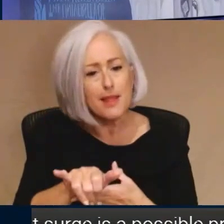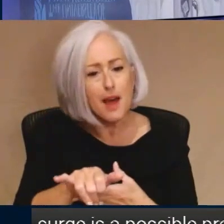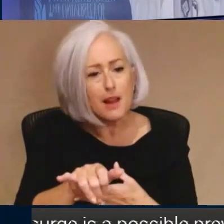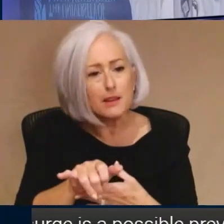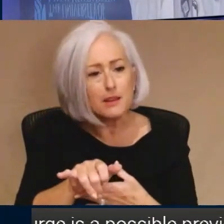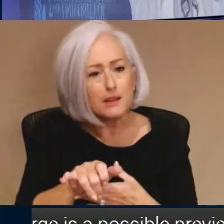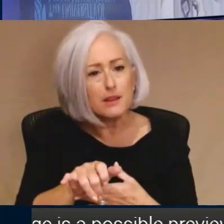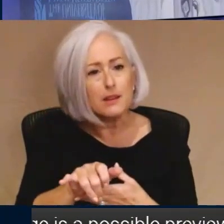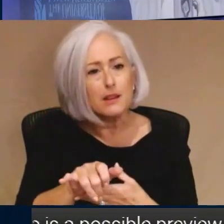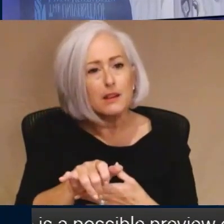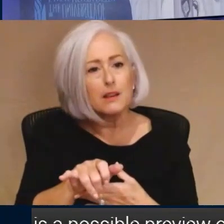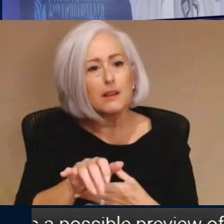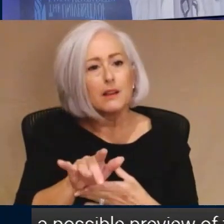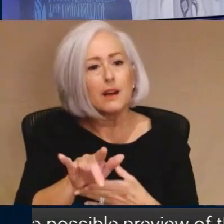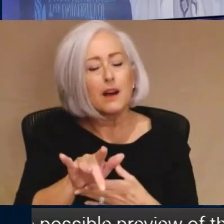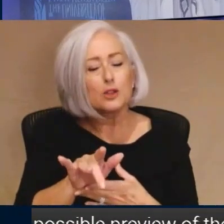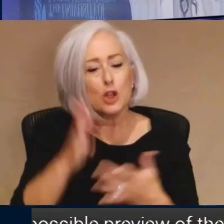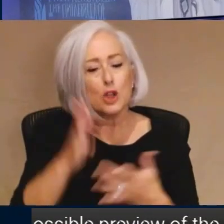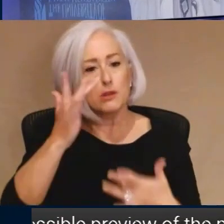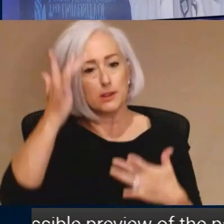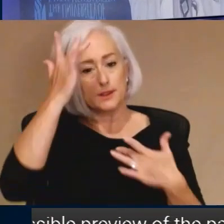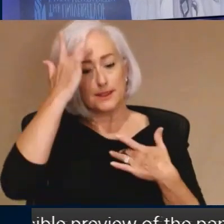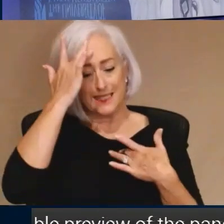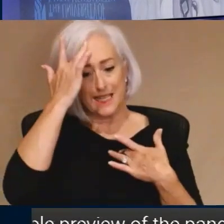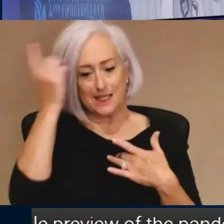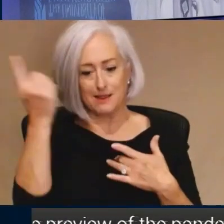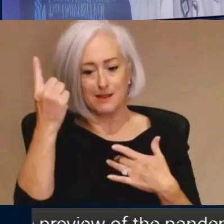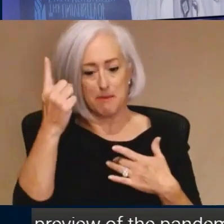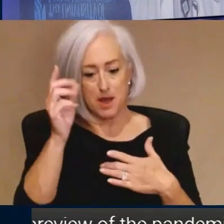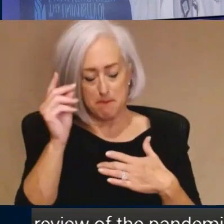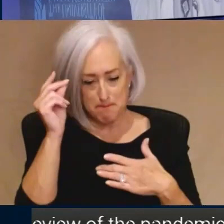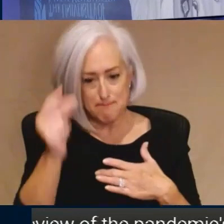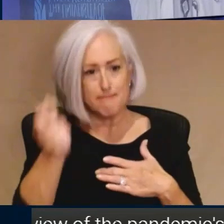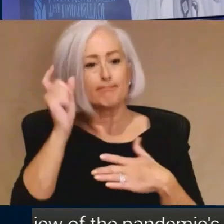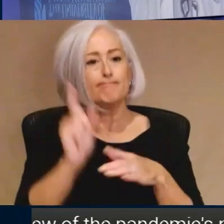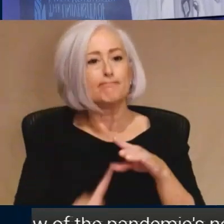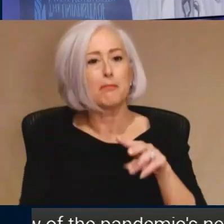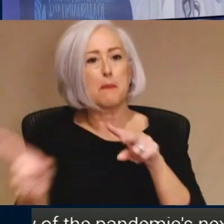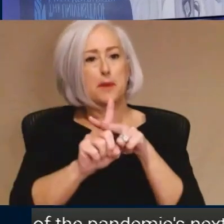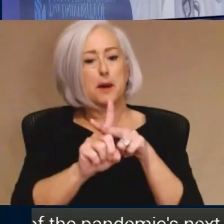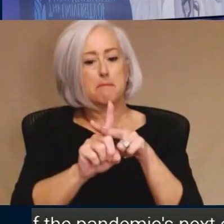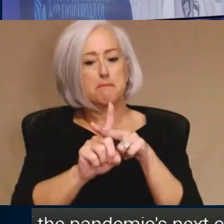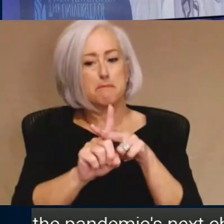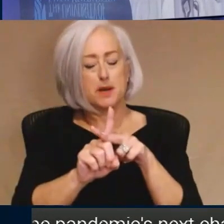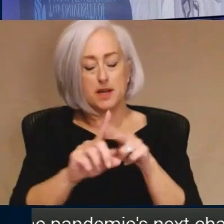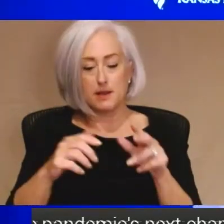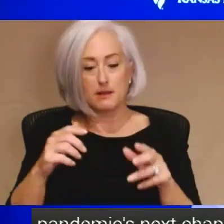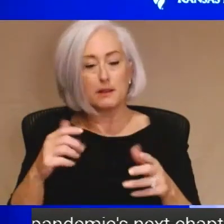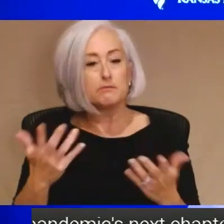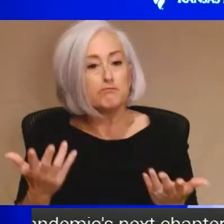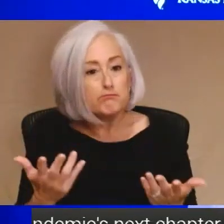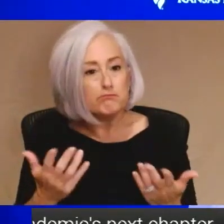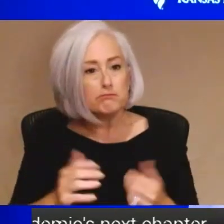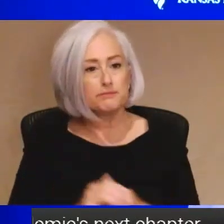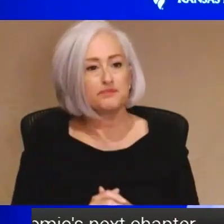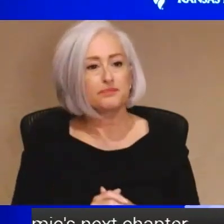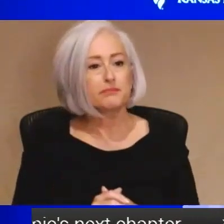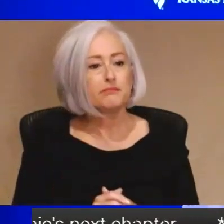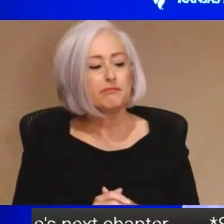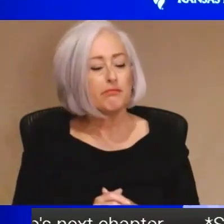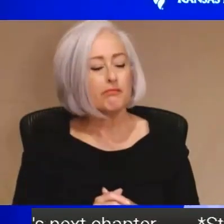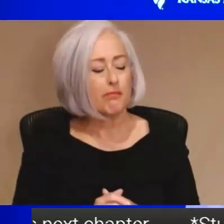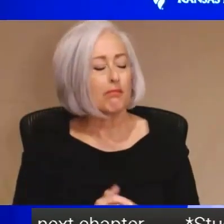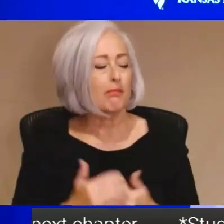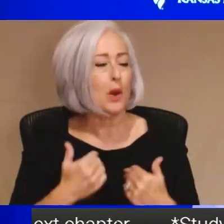an infectious disease or anything like this just kind of comes out of nowhere, even though it may be rare? I think there's a lot of things to that answer. You know, first of